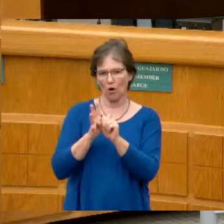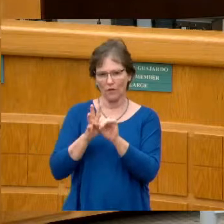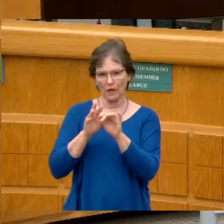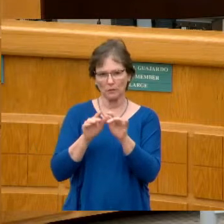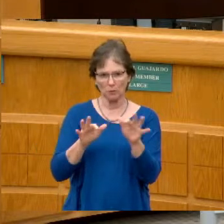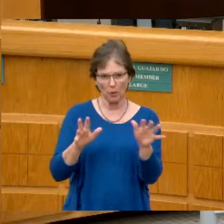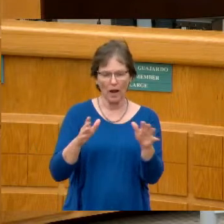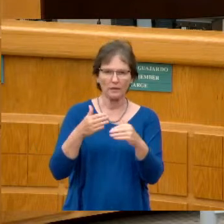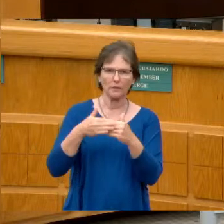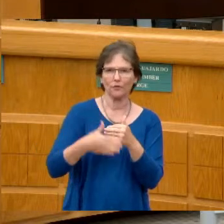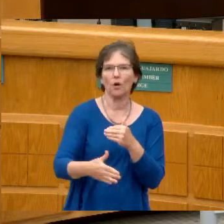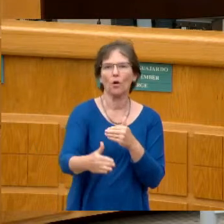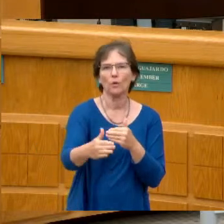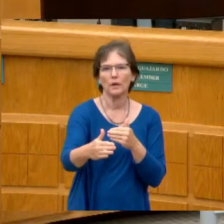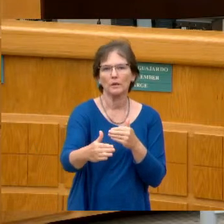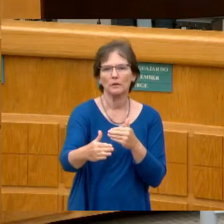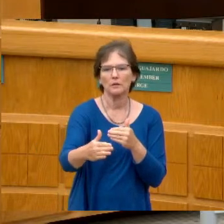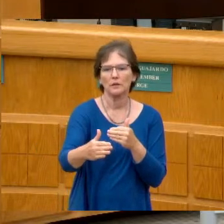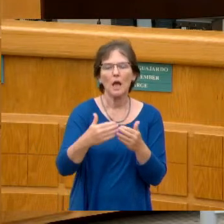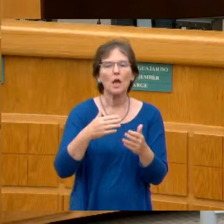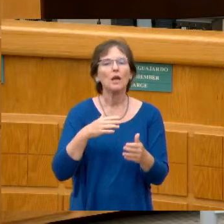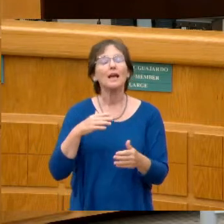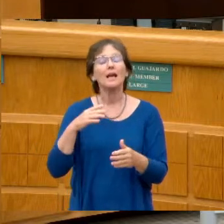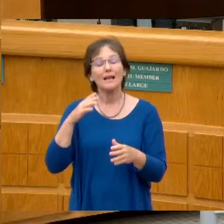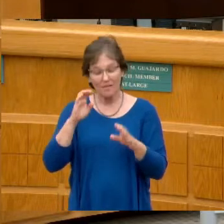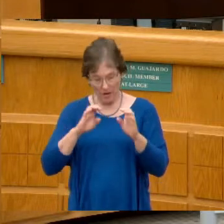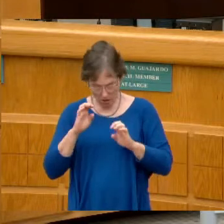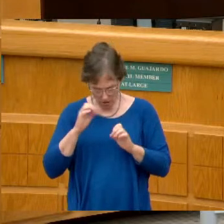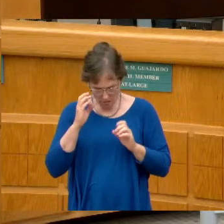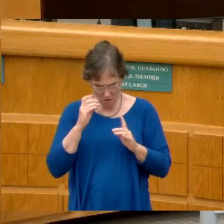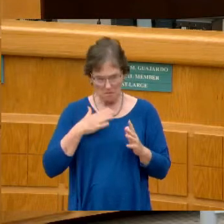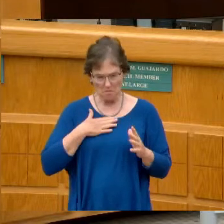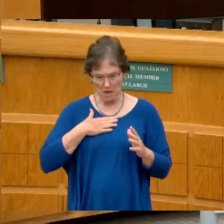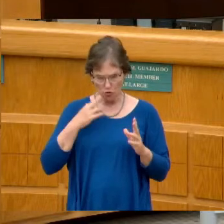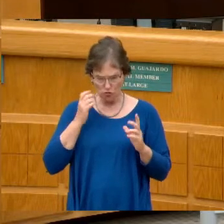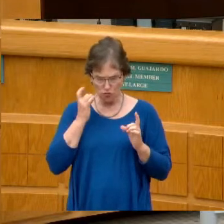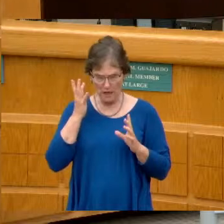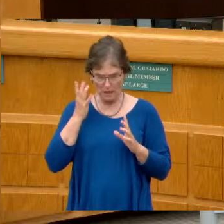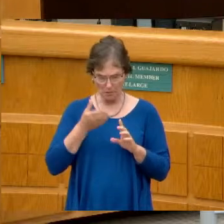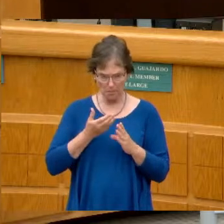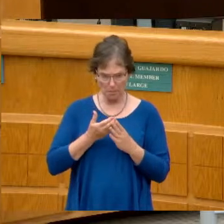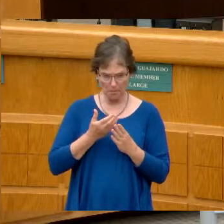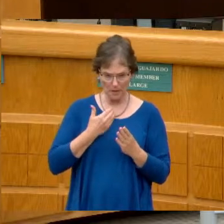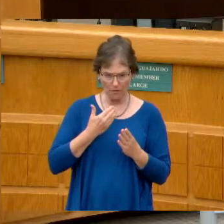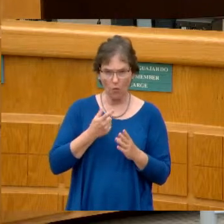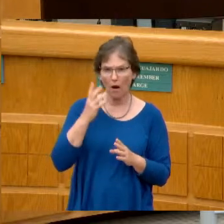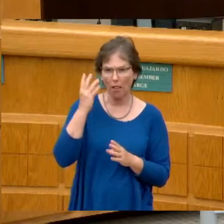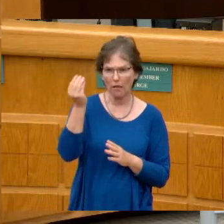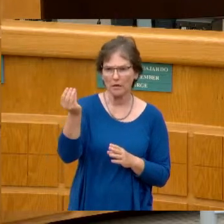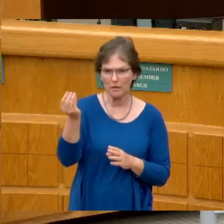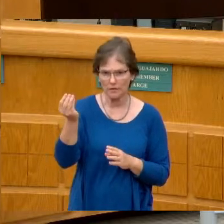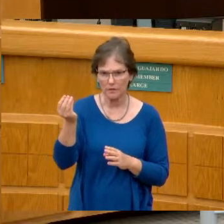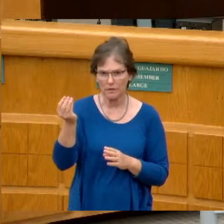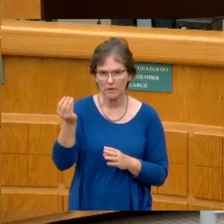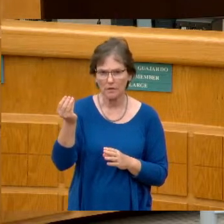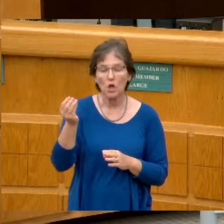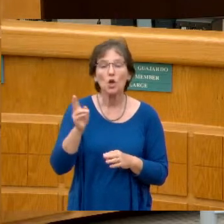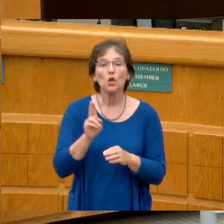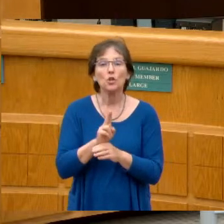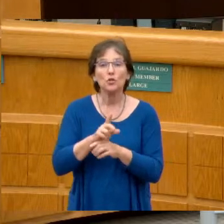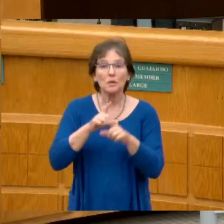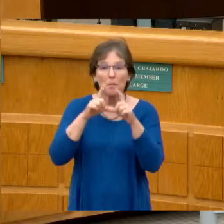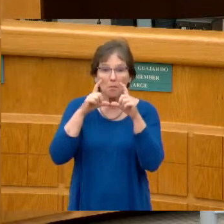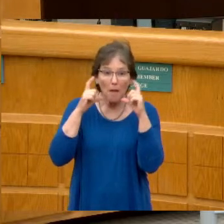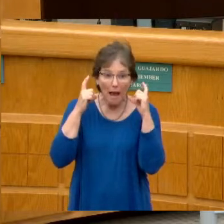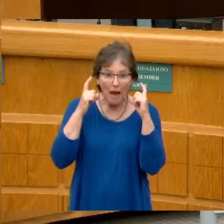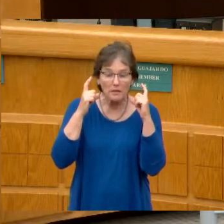distancing, wearing your mask, and washing or sanitizing your hands frequently. The decisions we make and